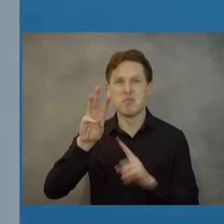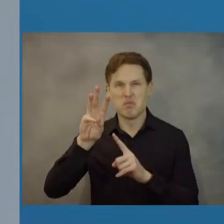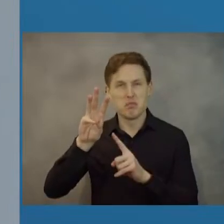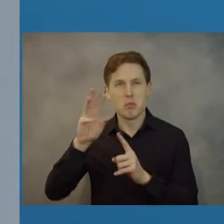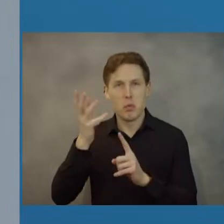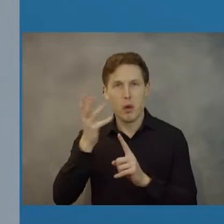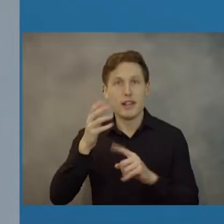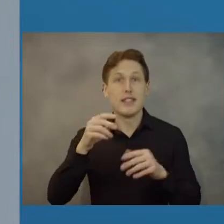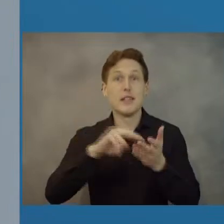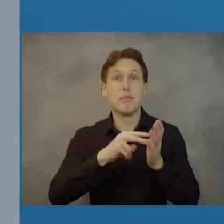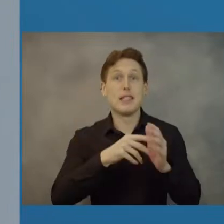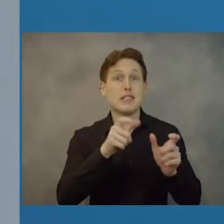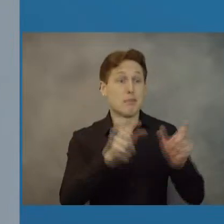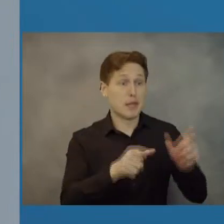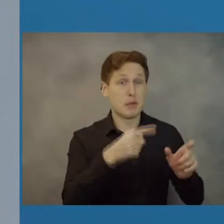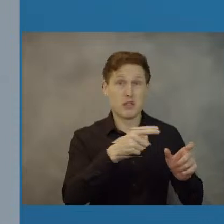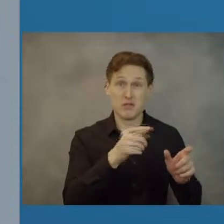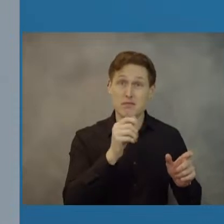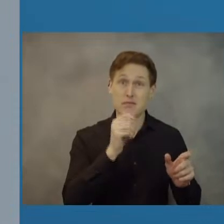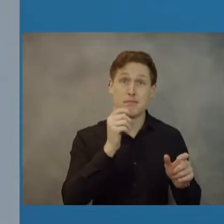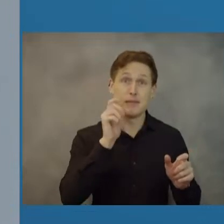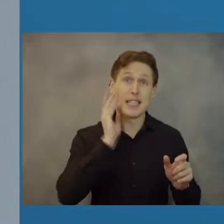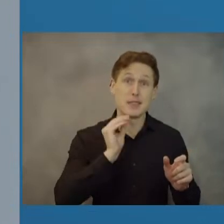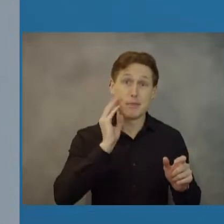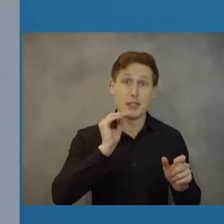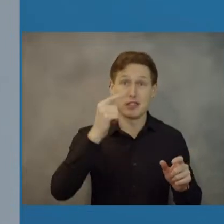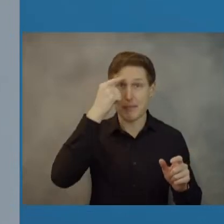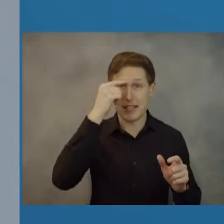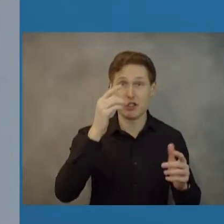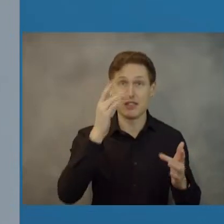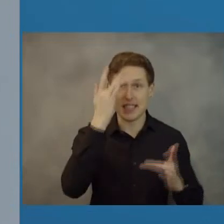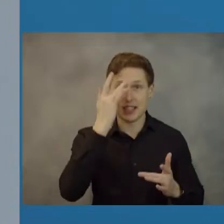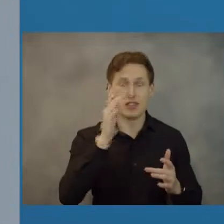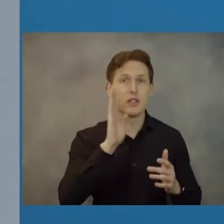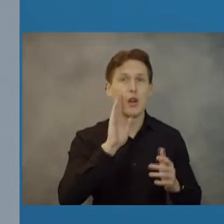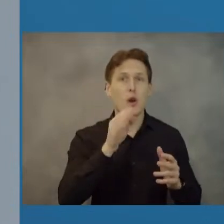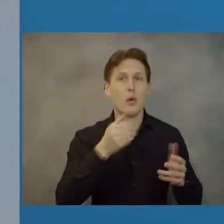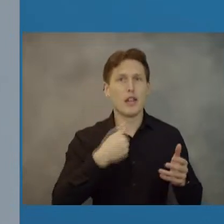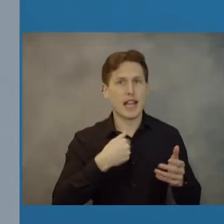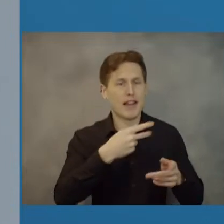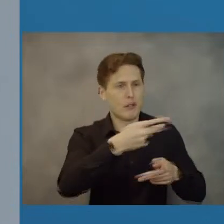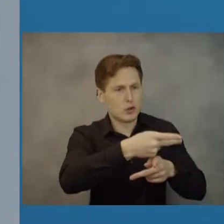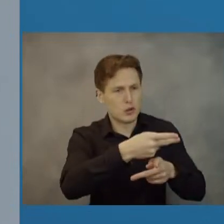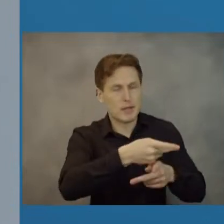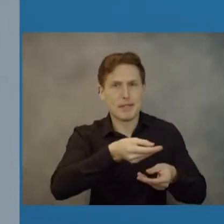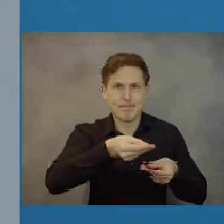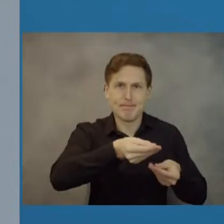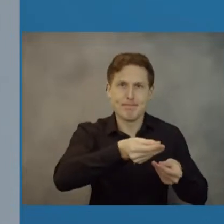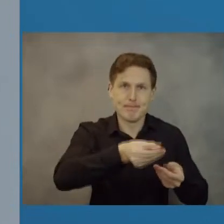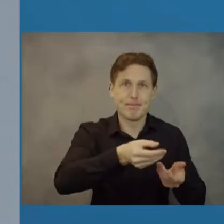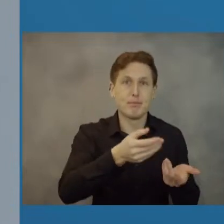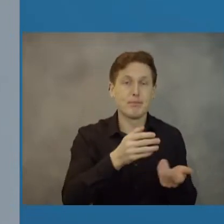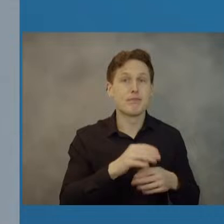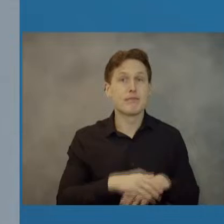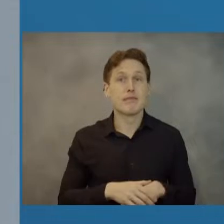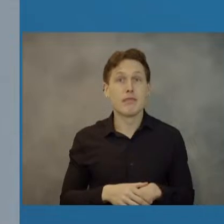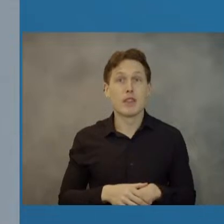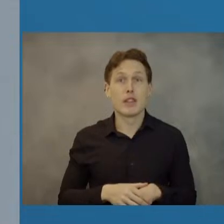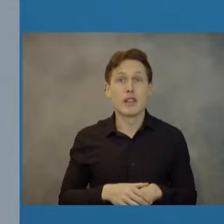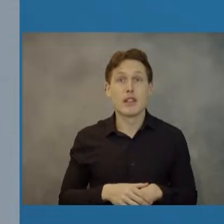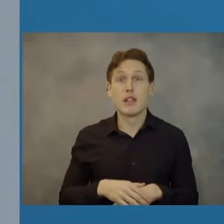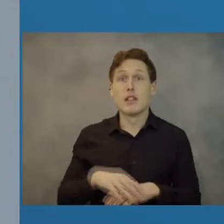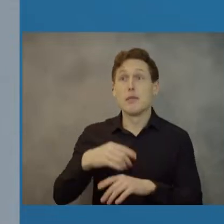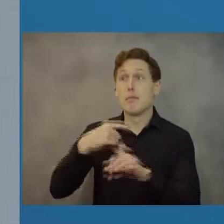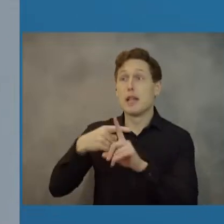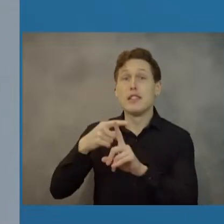long-term treatment. And we're investing $40 million in the Safe Option support teams and new 24/7 shelter